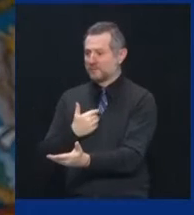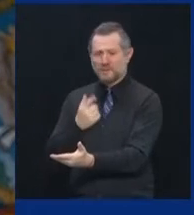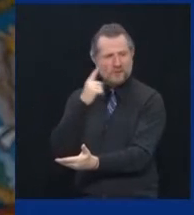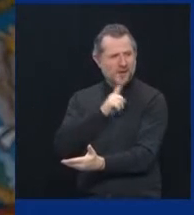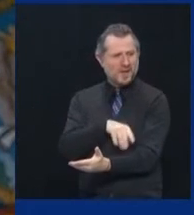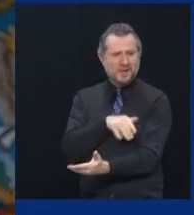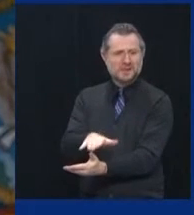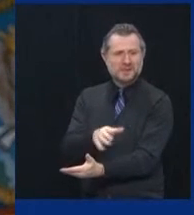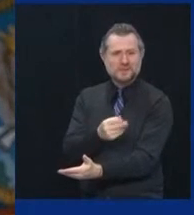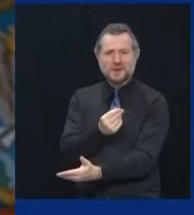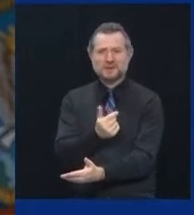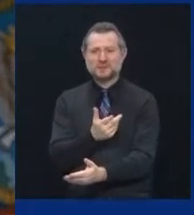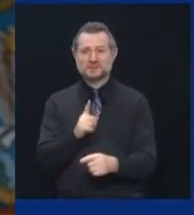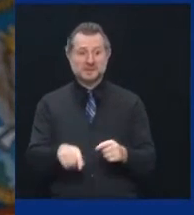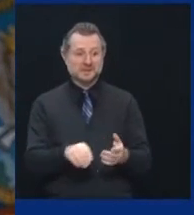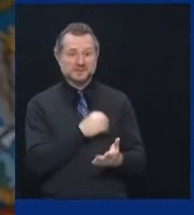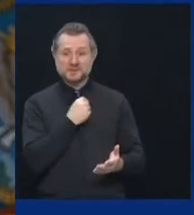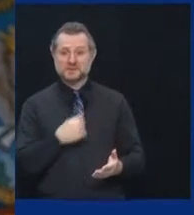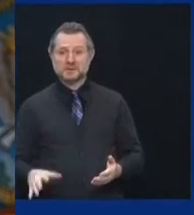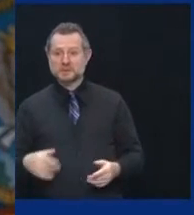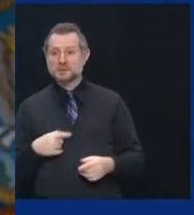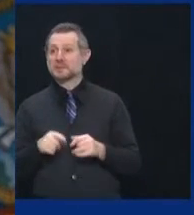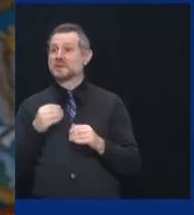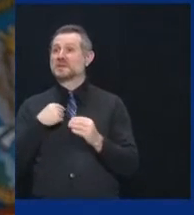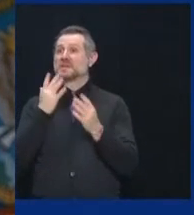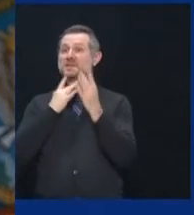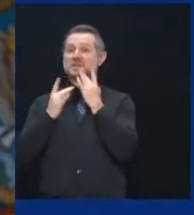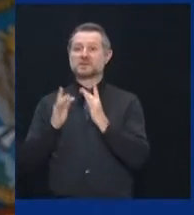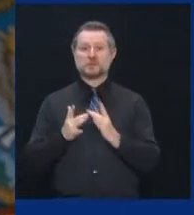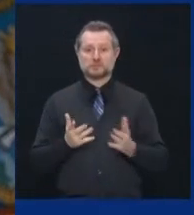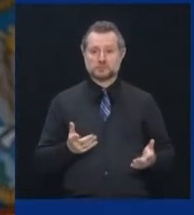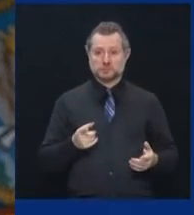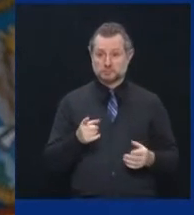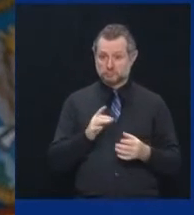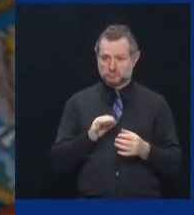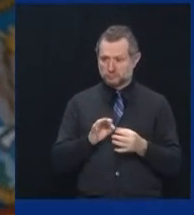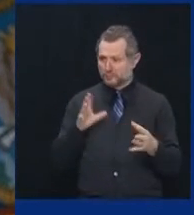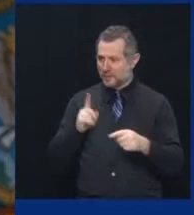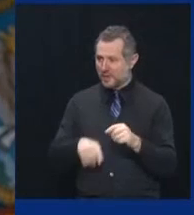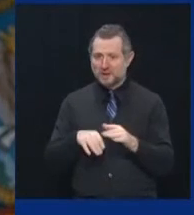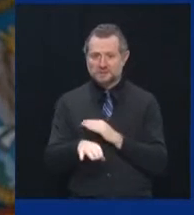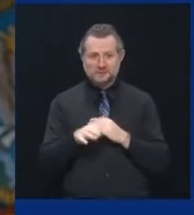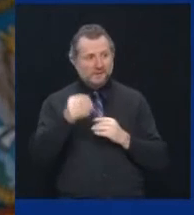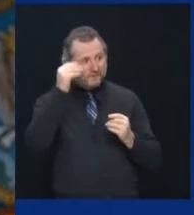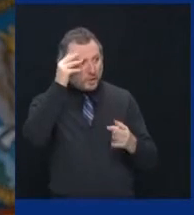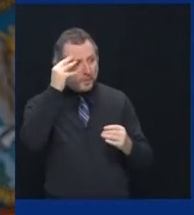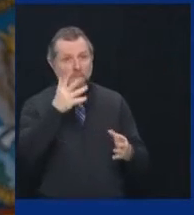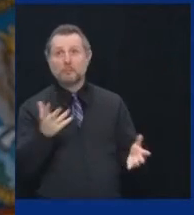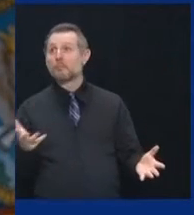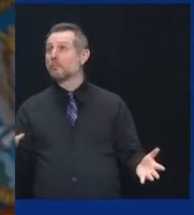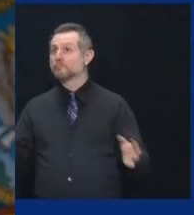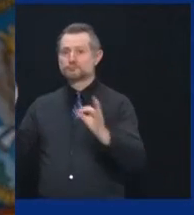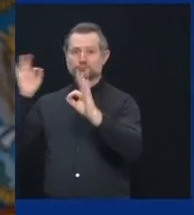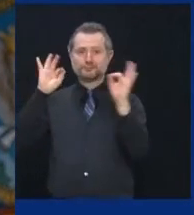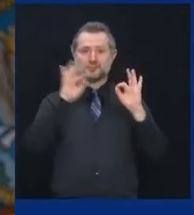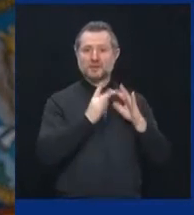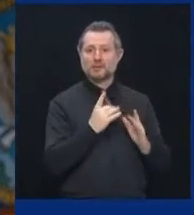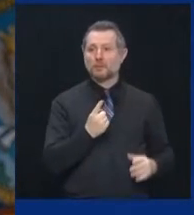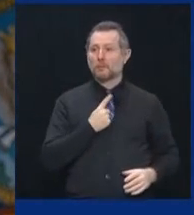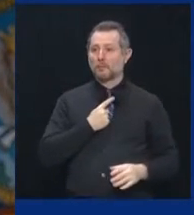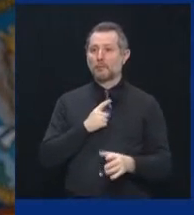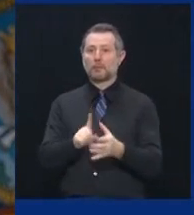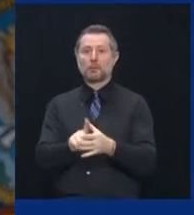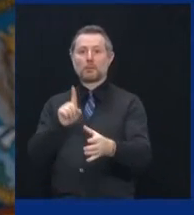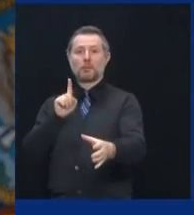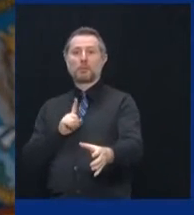affordable broadband, people are not just disconnected, they are disenfranchised. Broadband must be